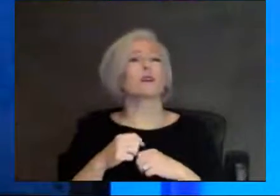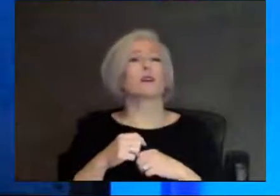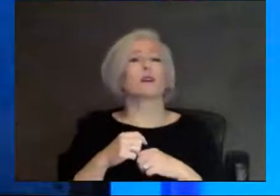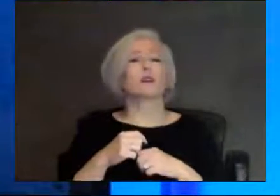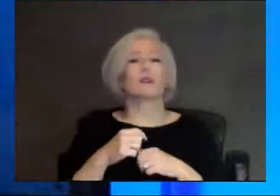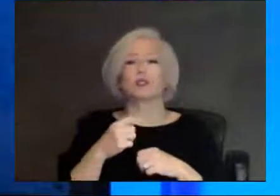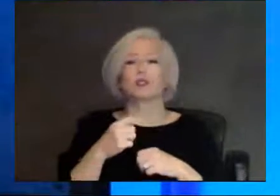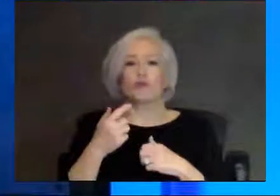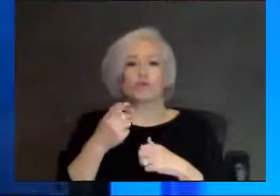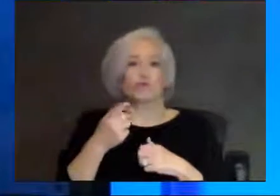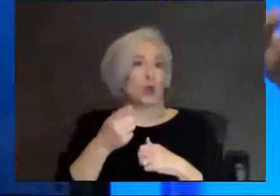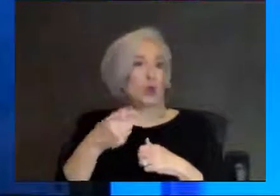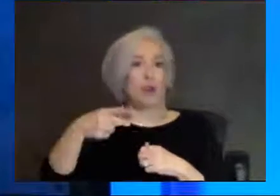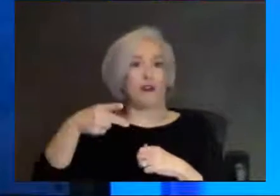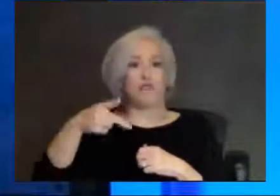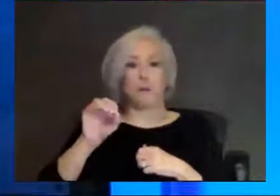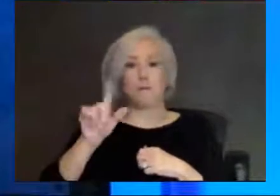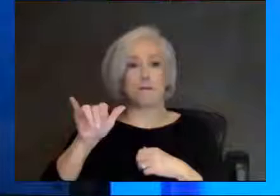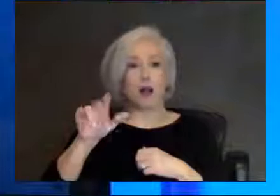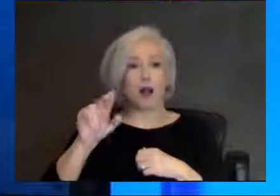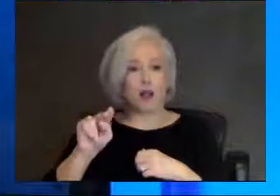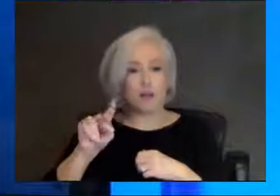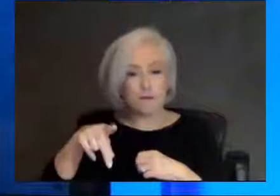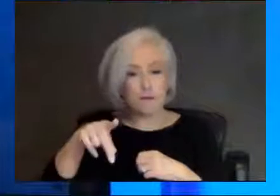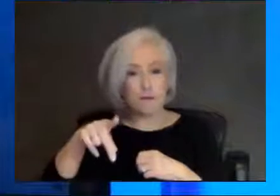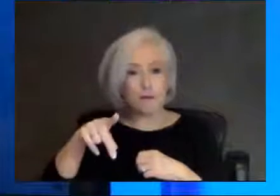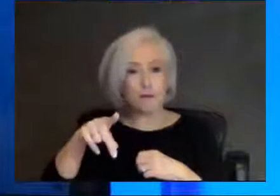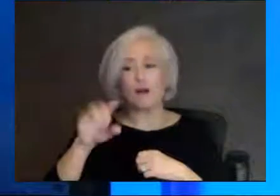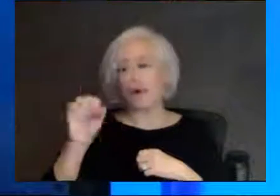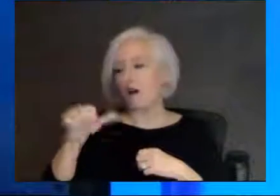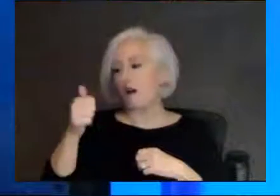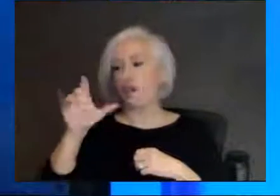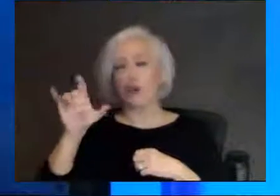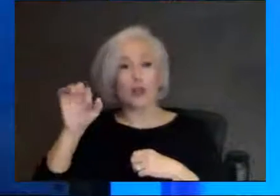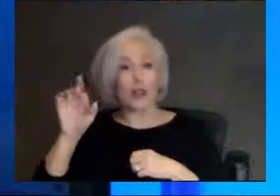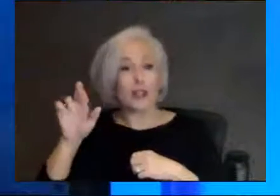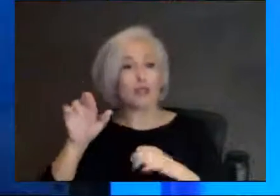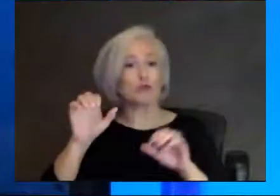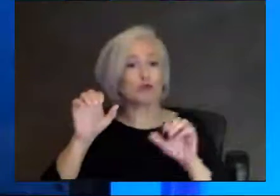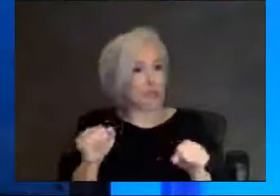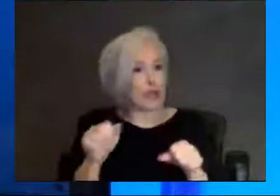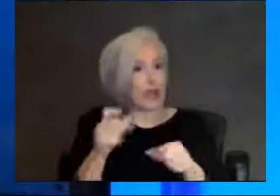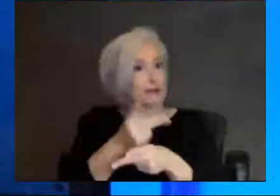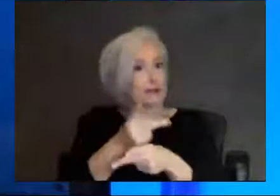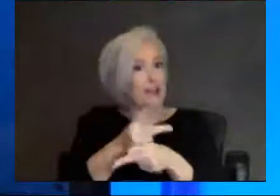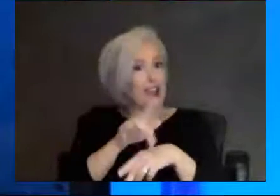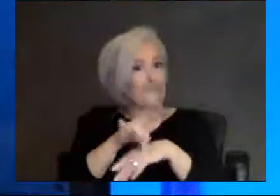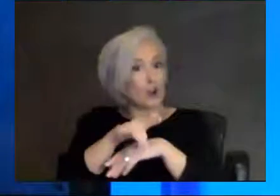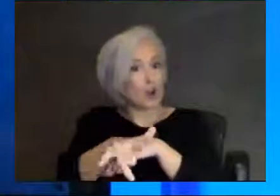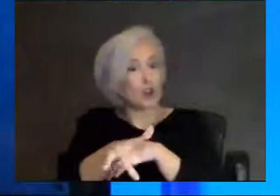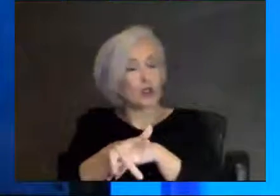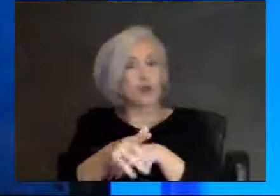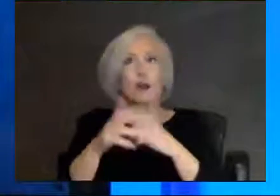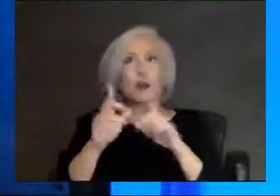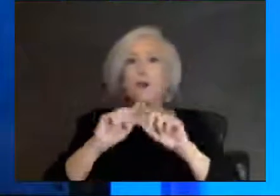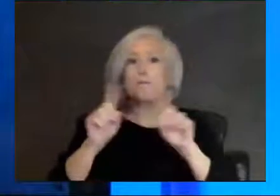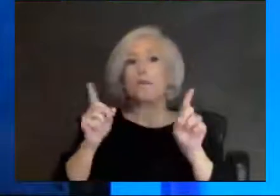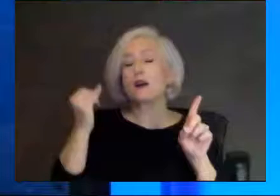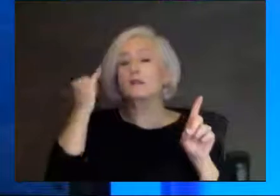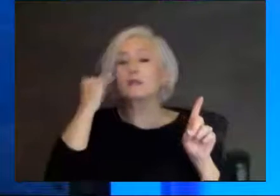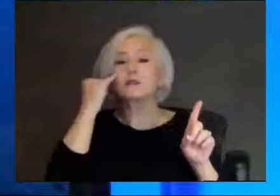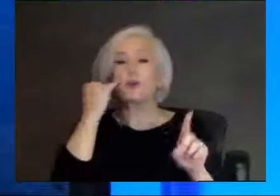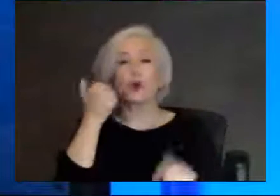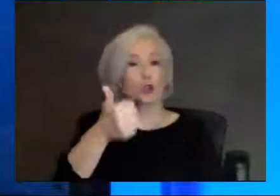or any indication of cancer, you can treat early. But imagine if you are like 35 years old and you're having this